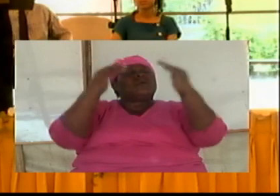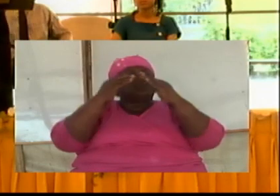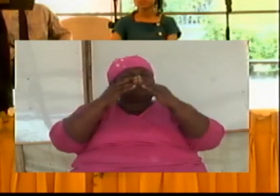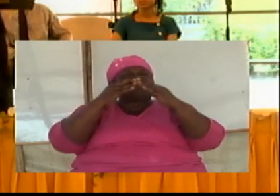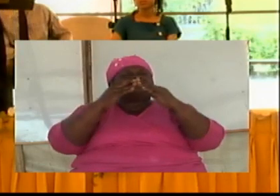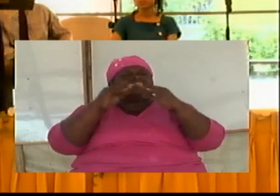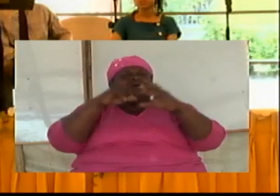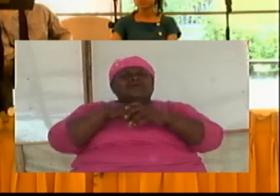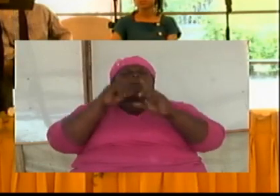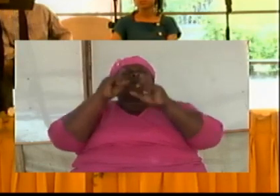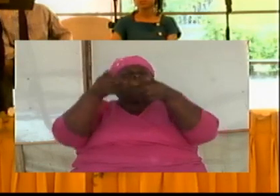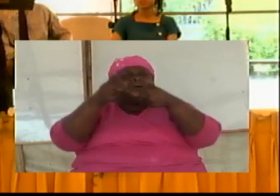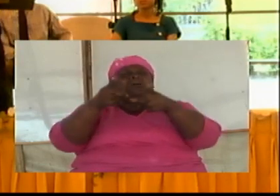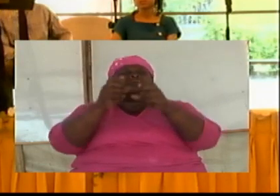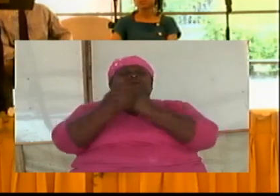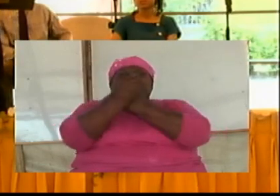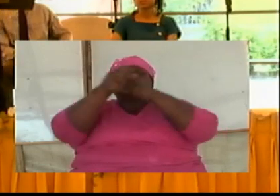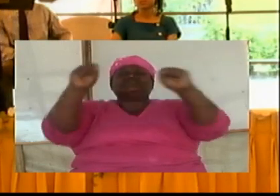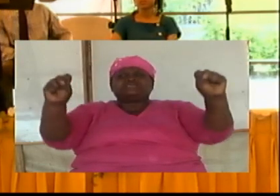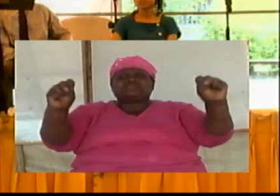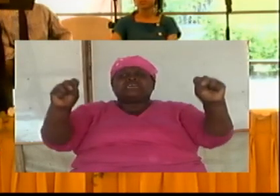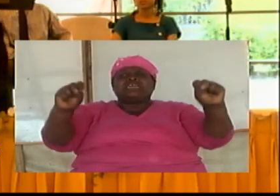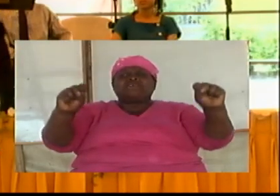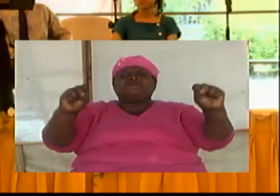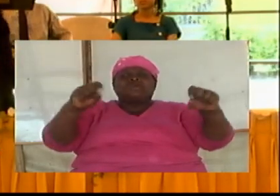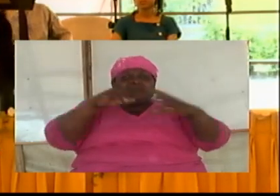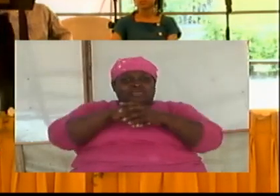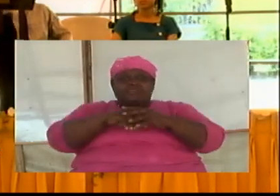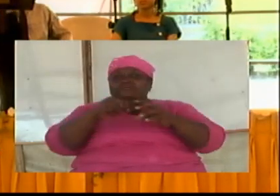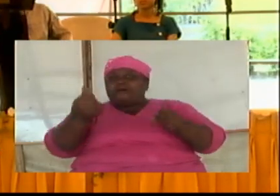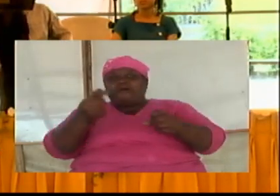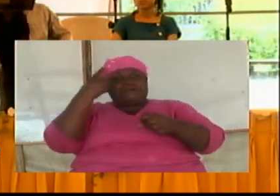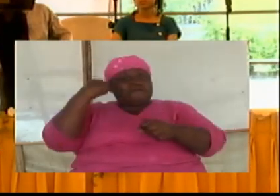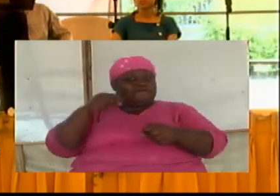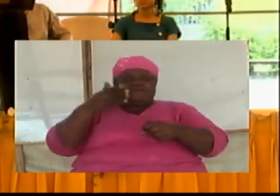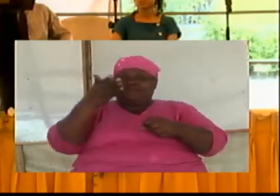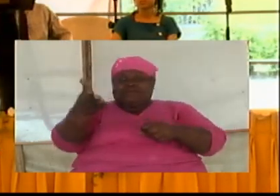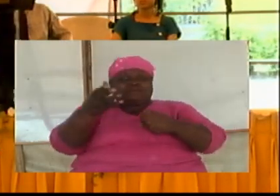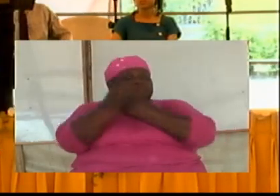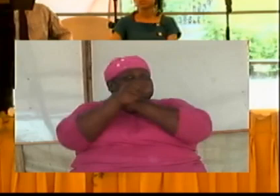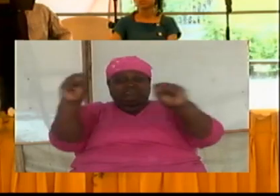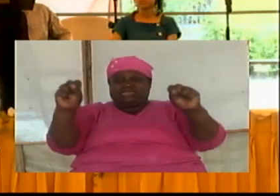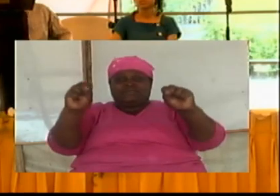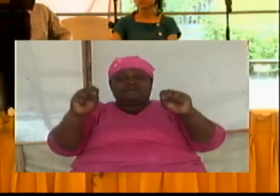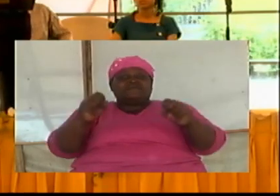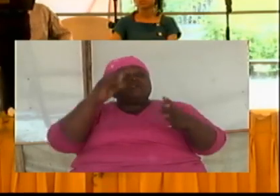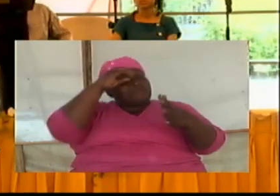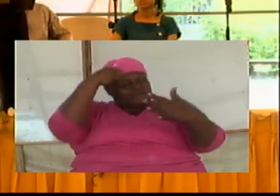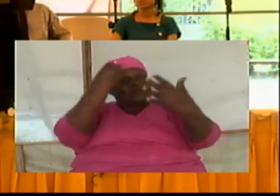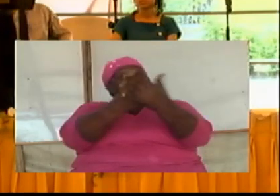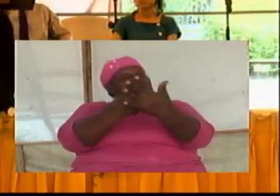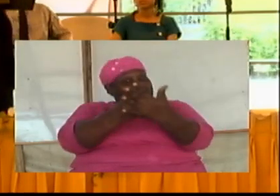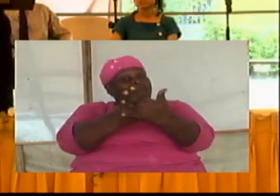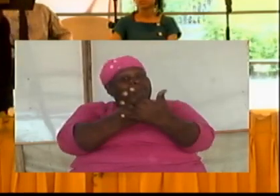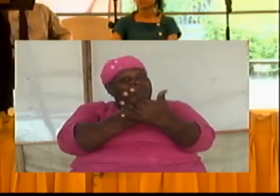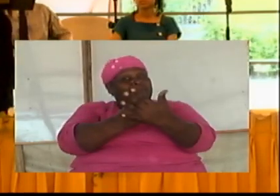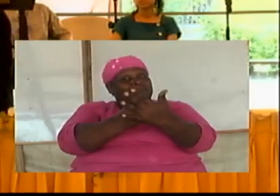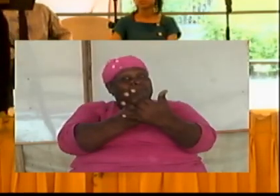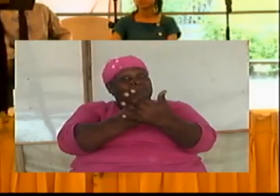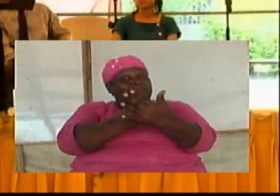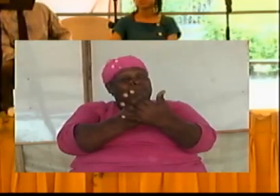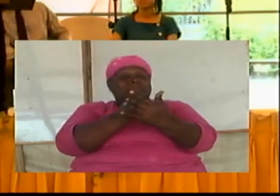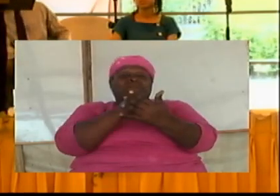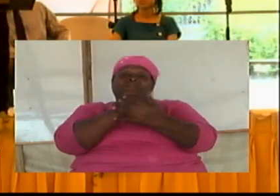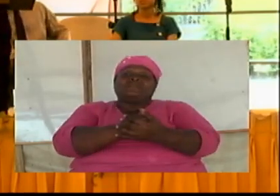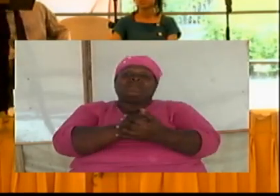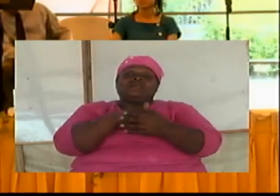order for them to be spared, they had to obey the conditions. Praise the Lord Jesus. If we skip forward to the